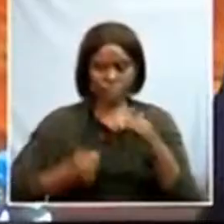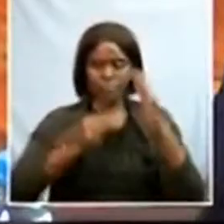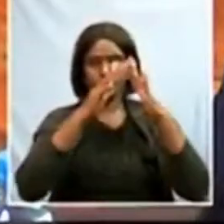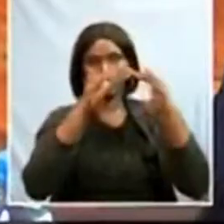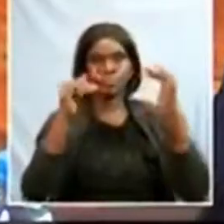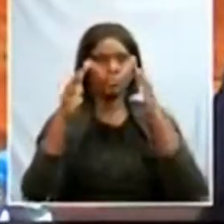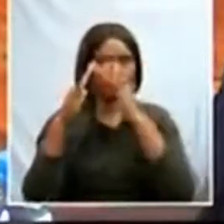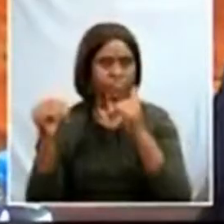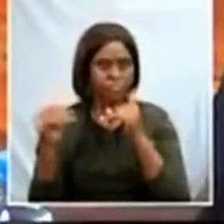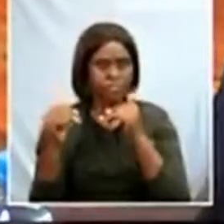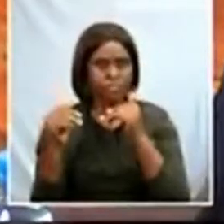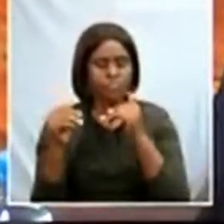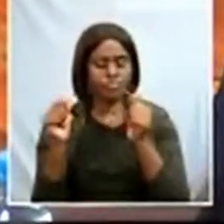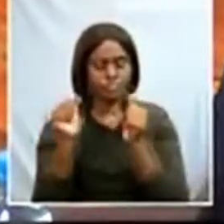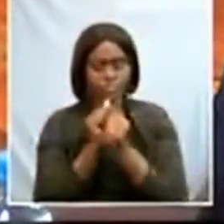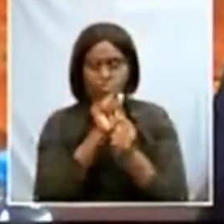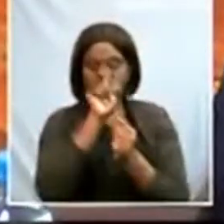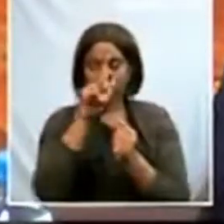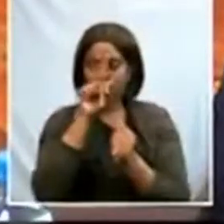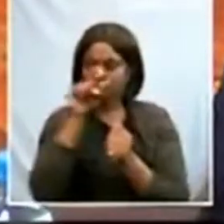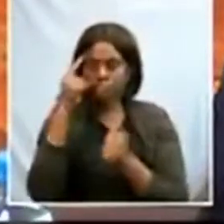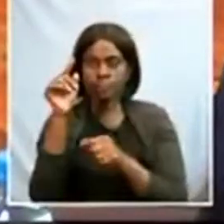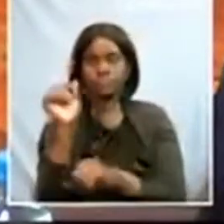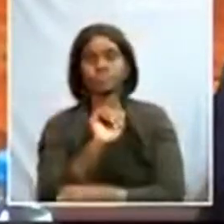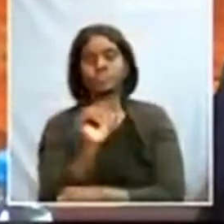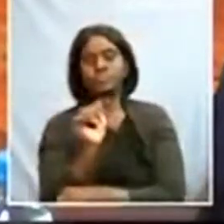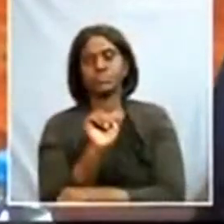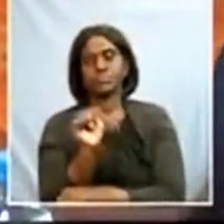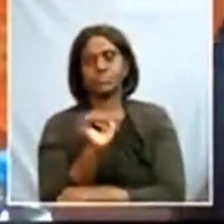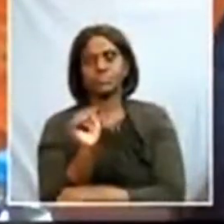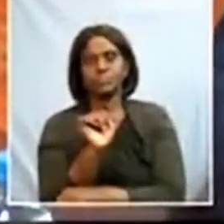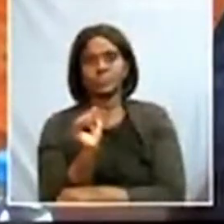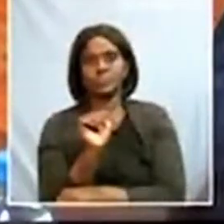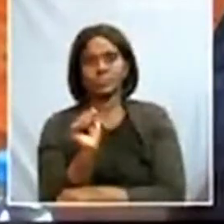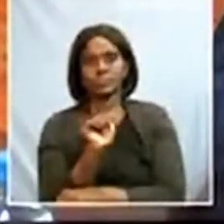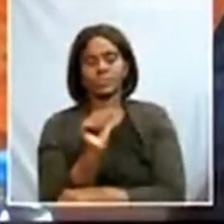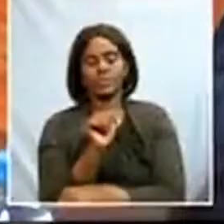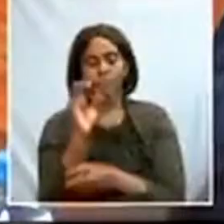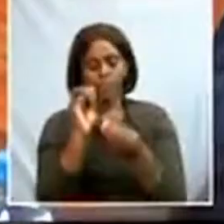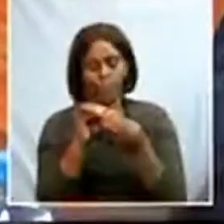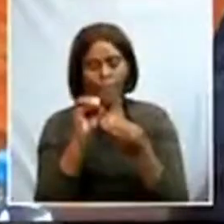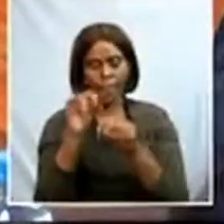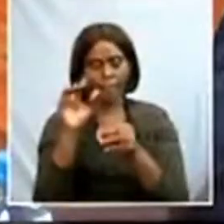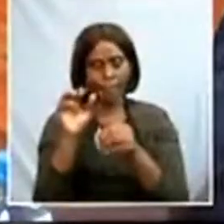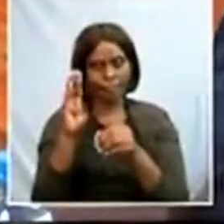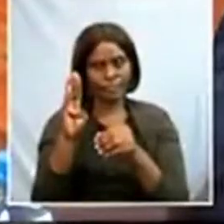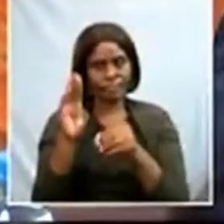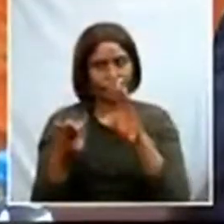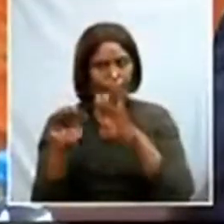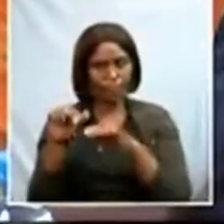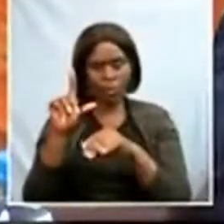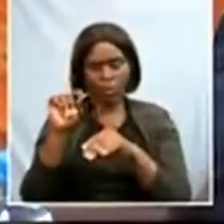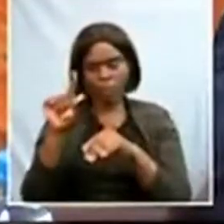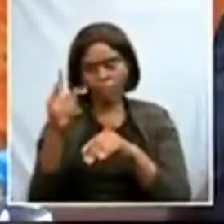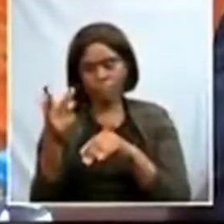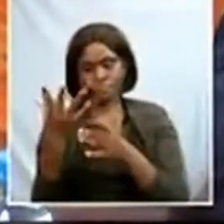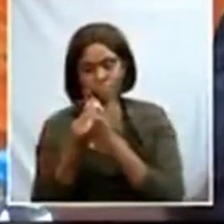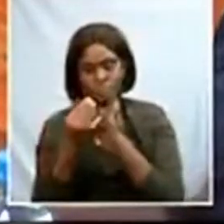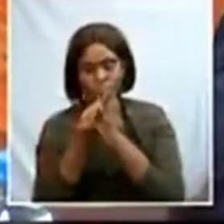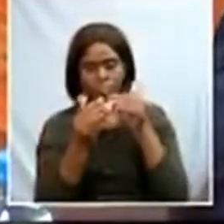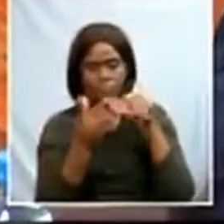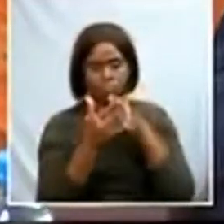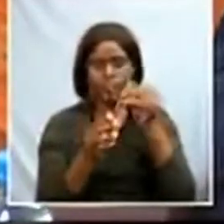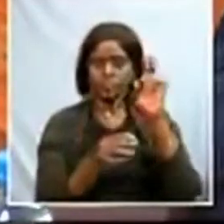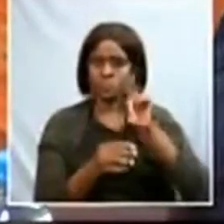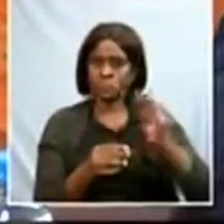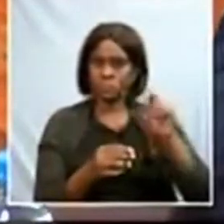palaces and insurance of motor vehicles. Further, the balance of 2023 CDF funding against